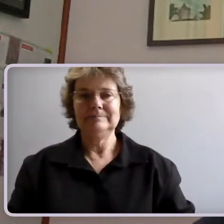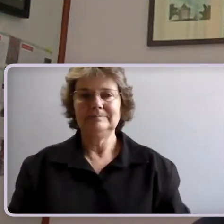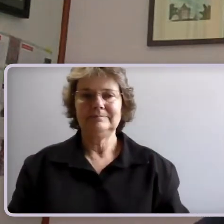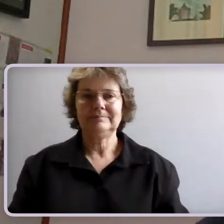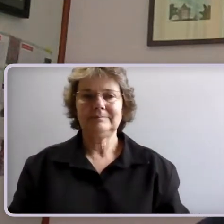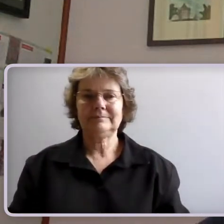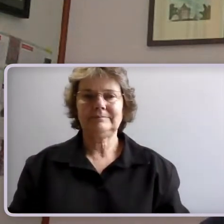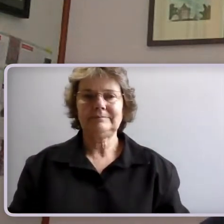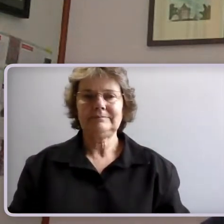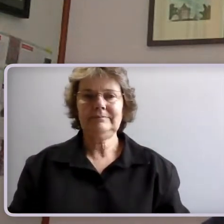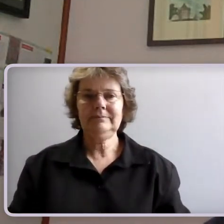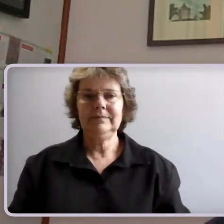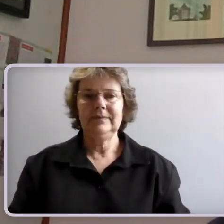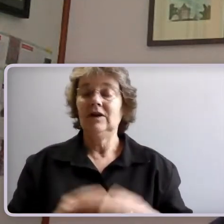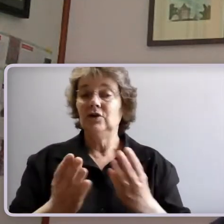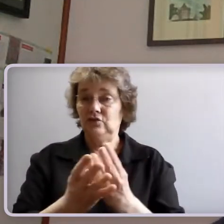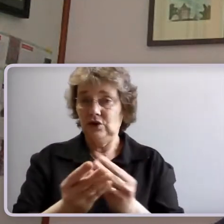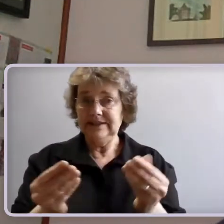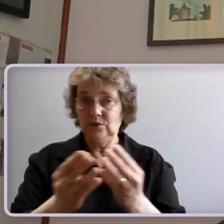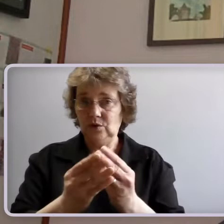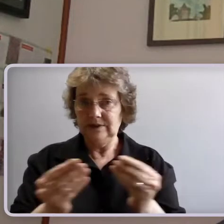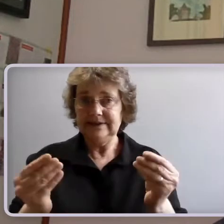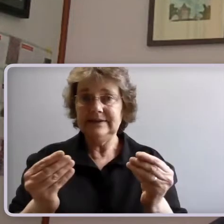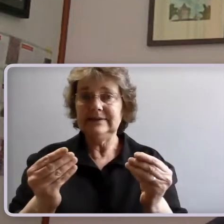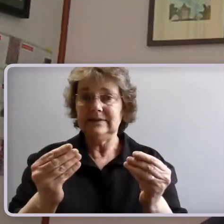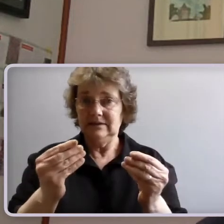resources can be made available by government when